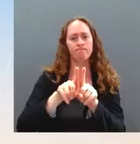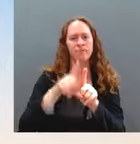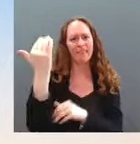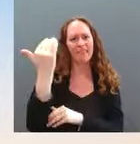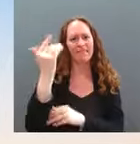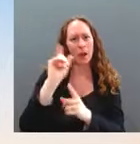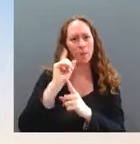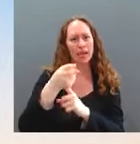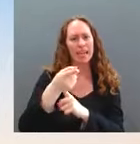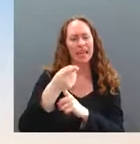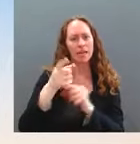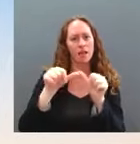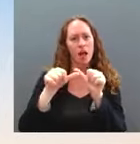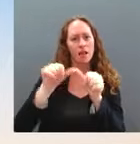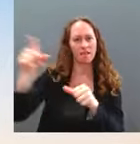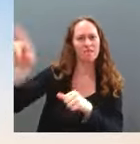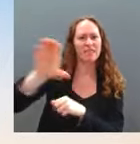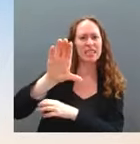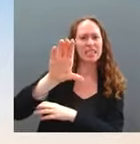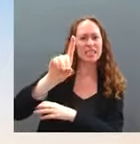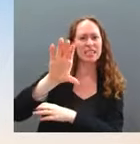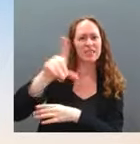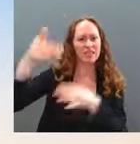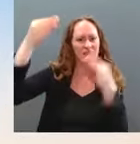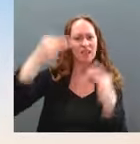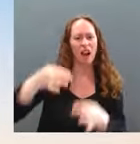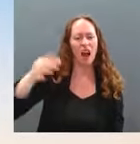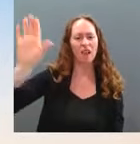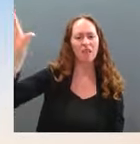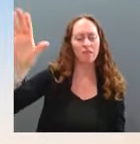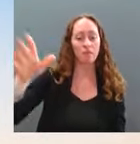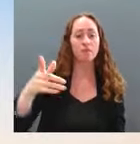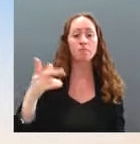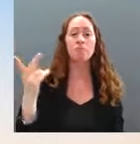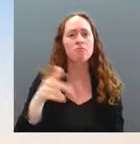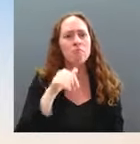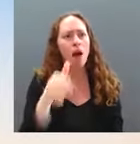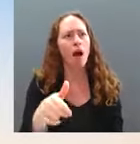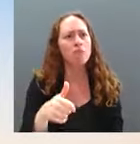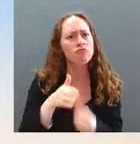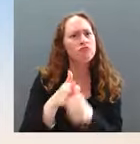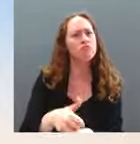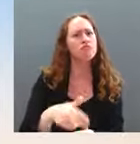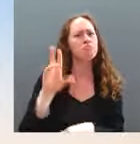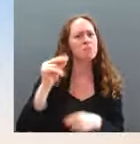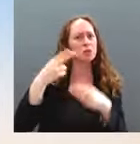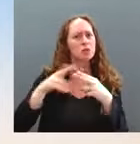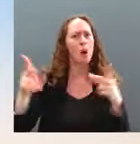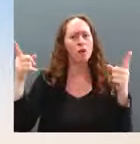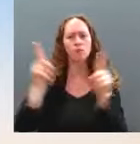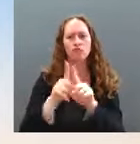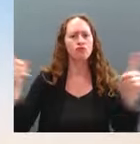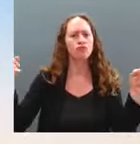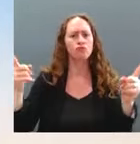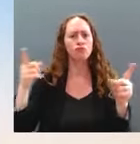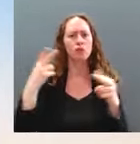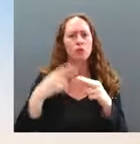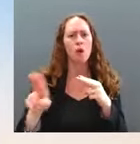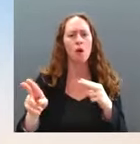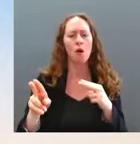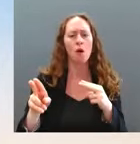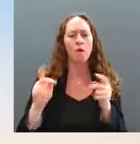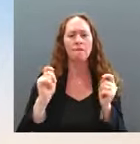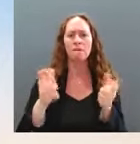were publicly available. I think you saw them. And that's how that assessment is made. In terms of additional testing or anything along those